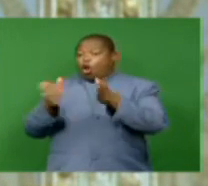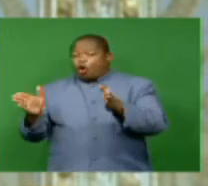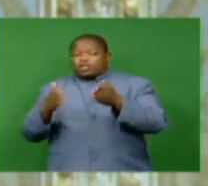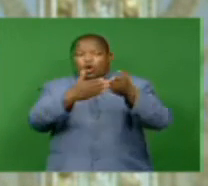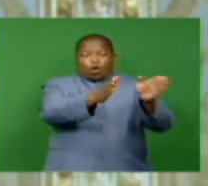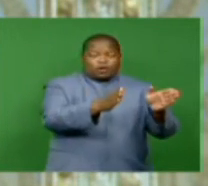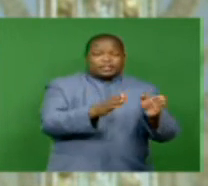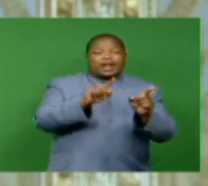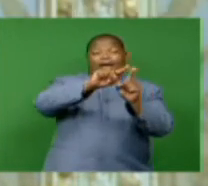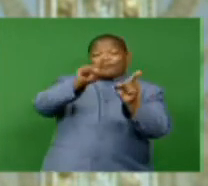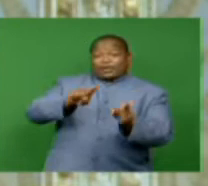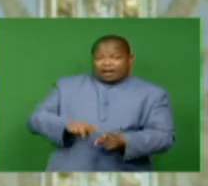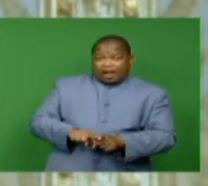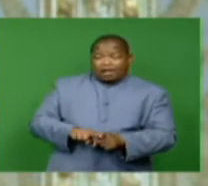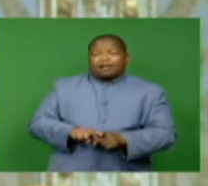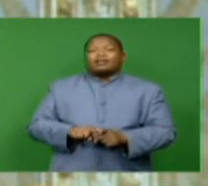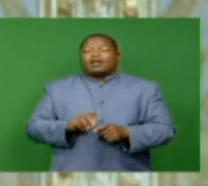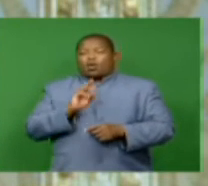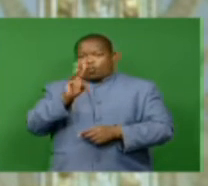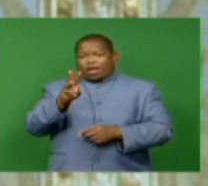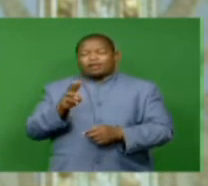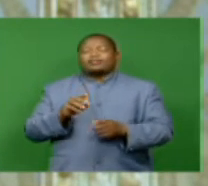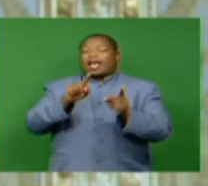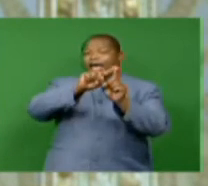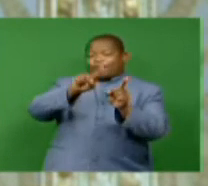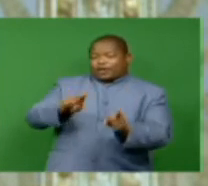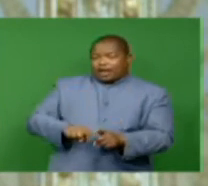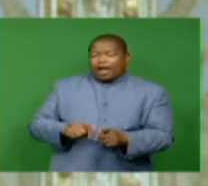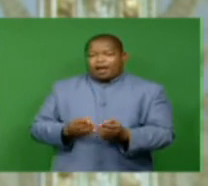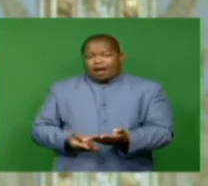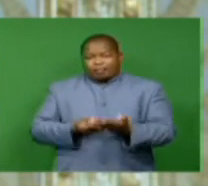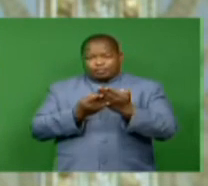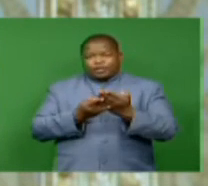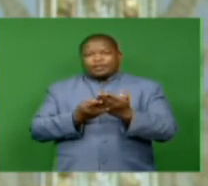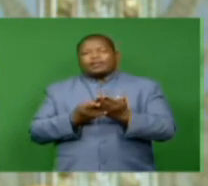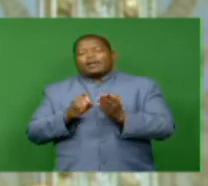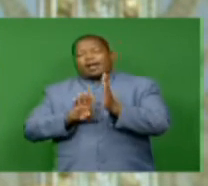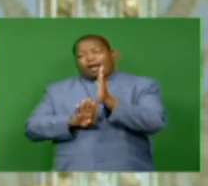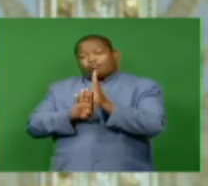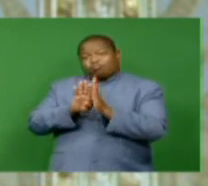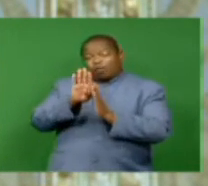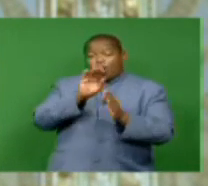the African continent, but will reshape and transform